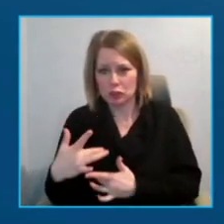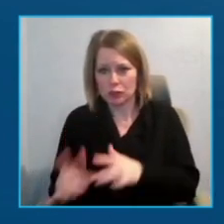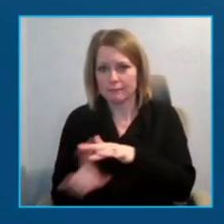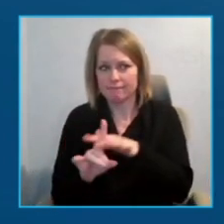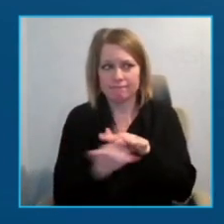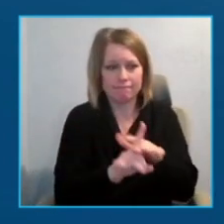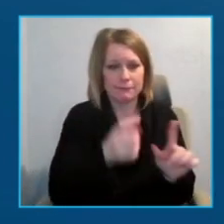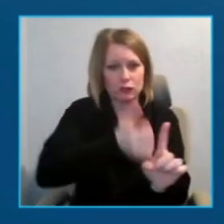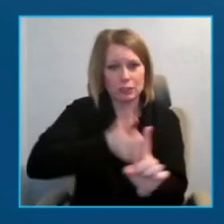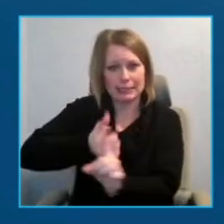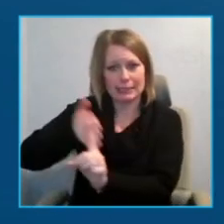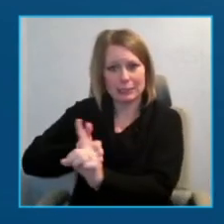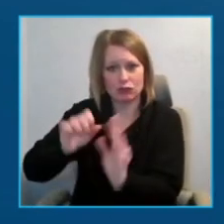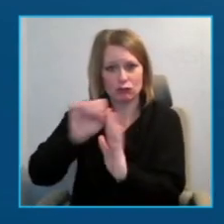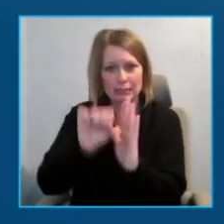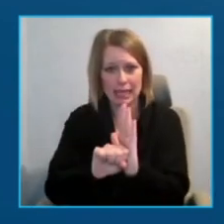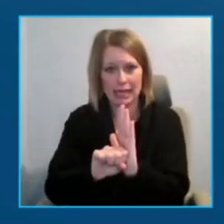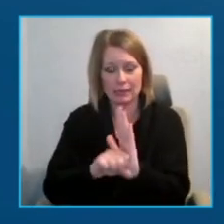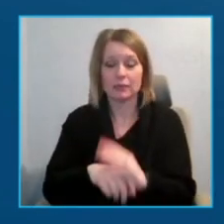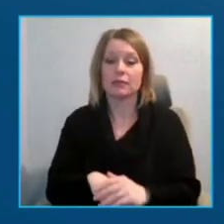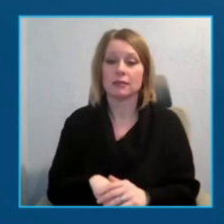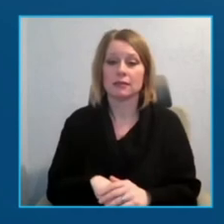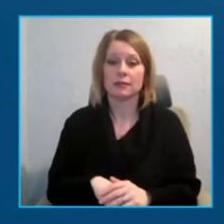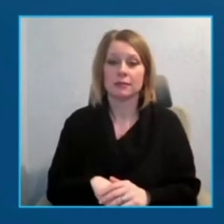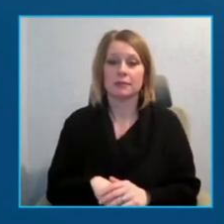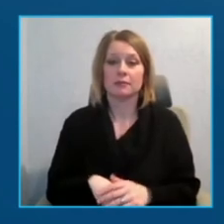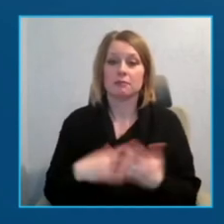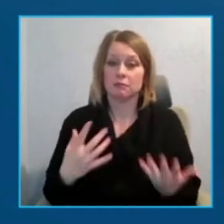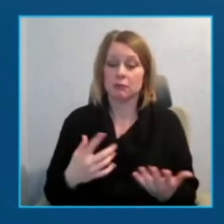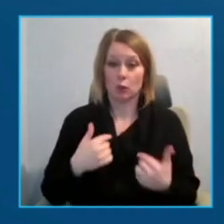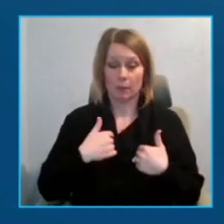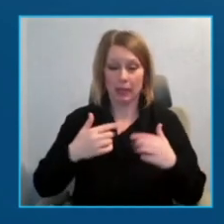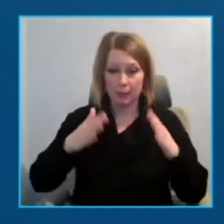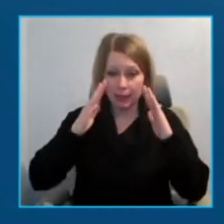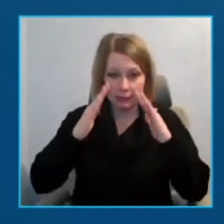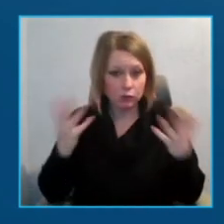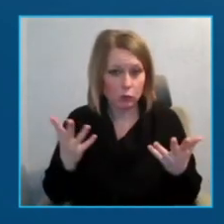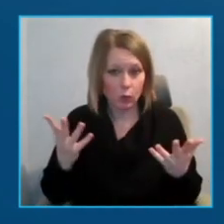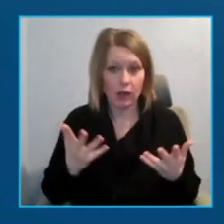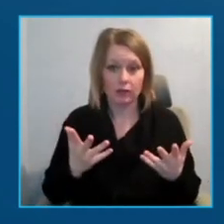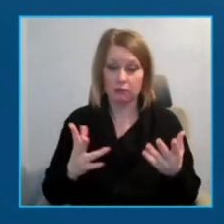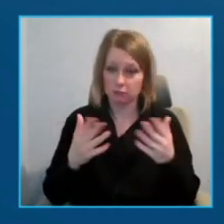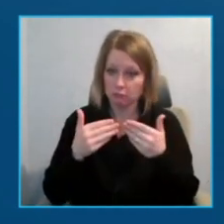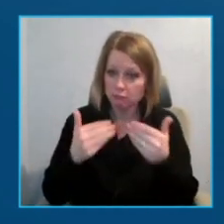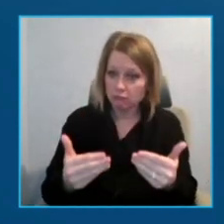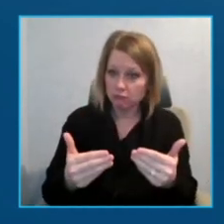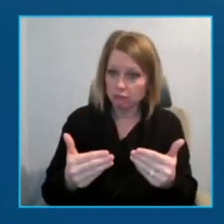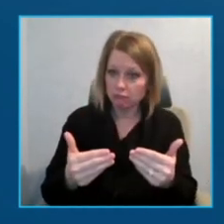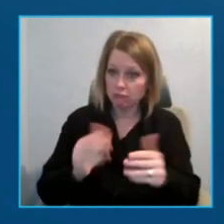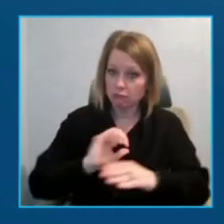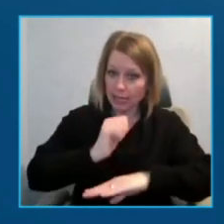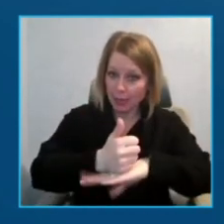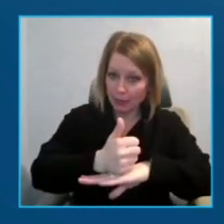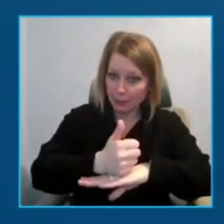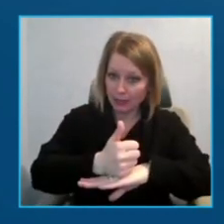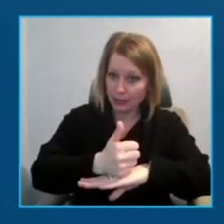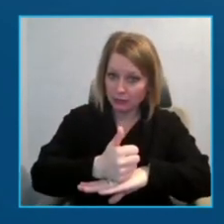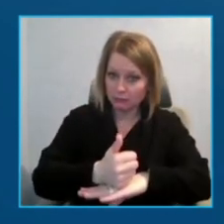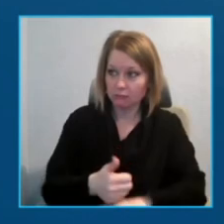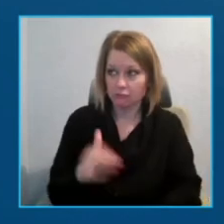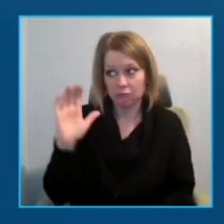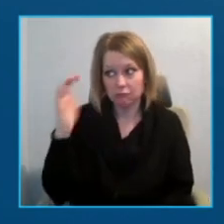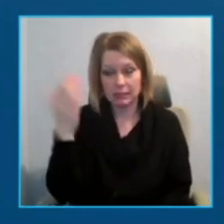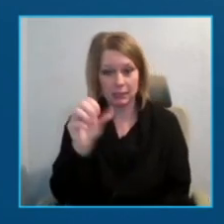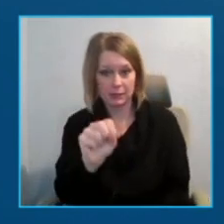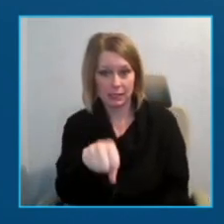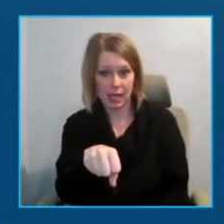I've been listening for is moving forward. Are they implementing what needs to be done? It sounds like they are moving